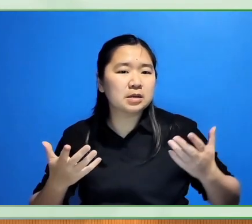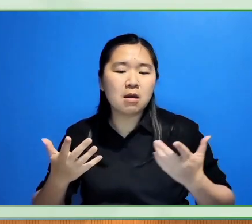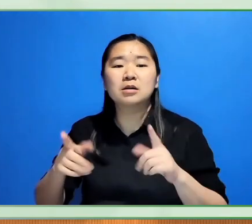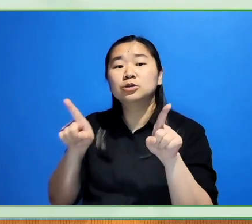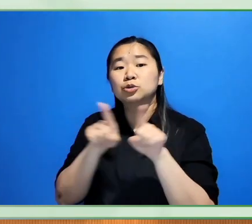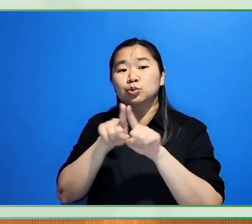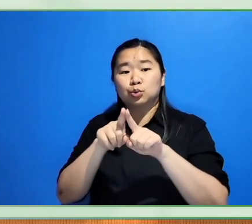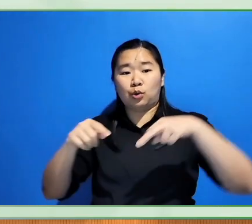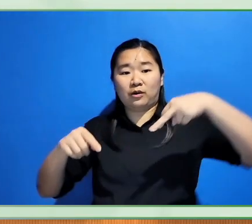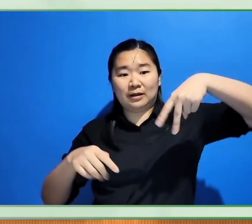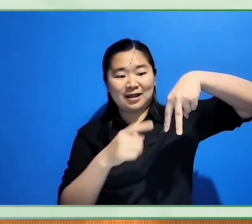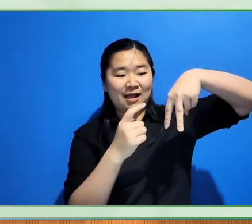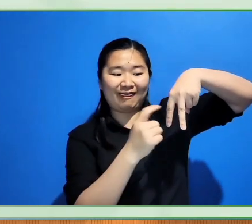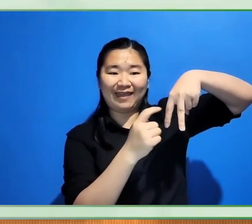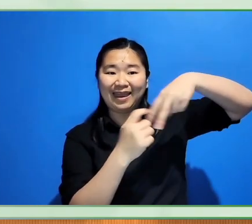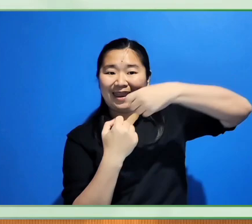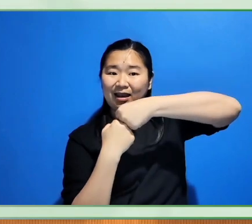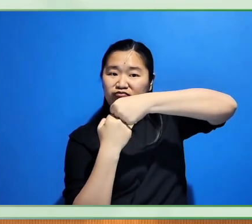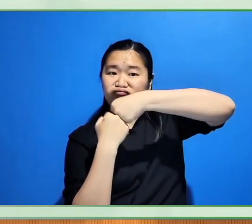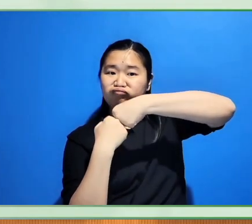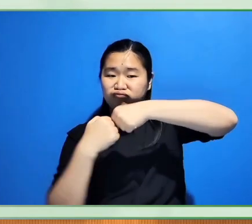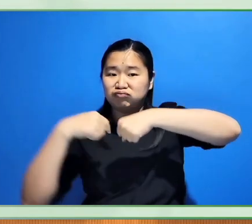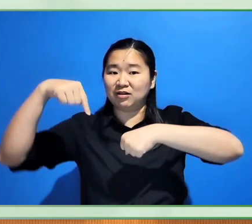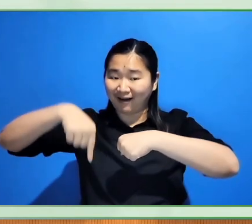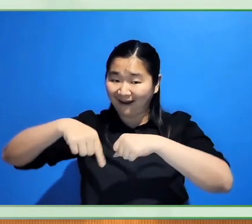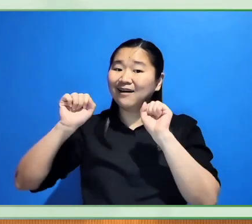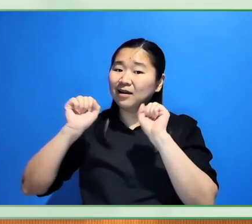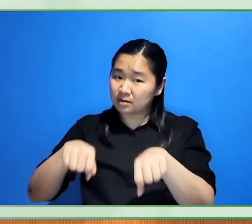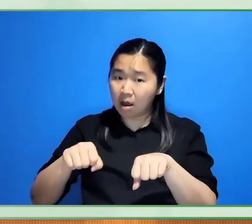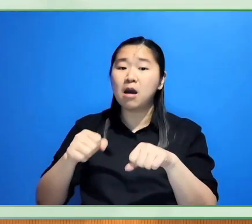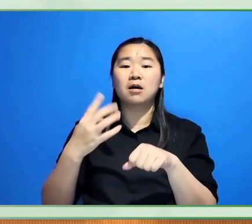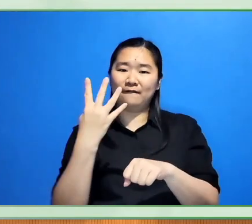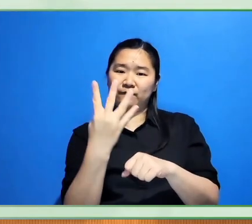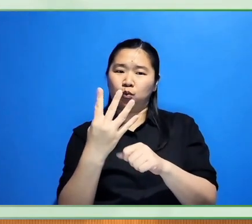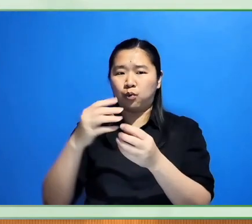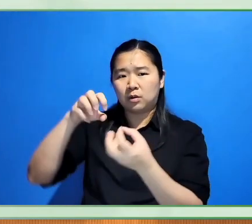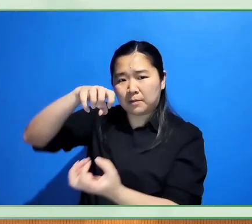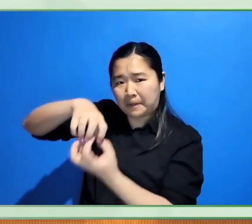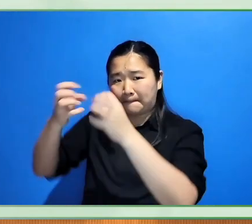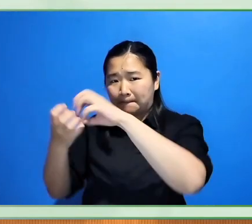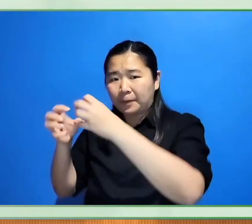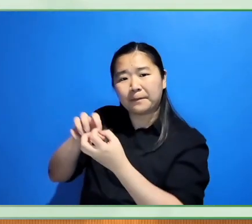B2C, we found a huge need in our region, especially starting from Tunisia. We wanted to offer the full